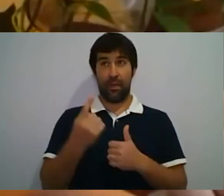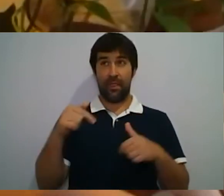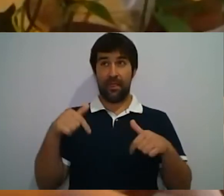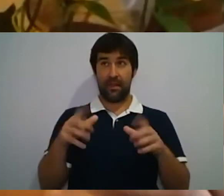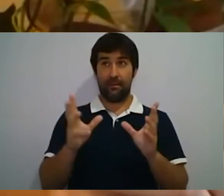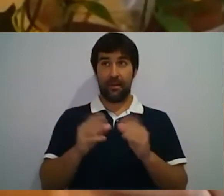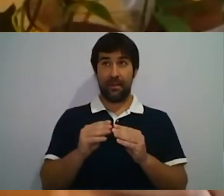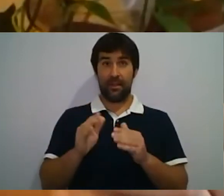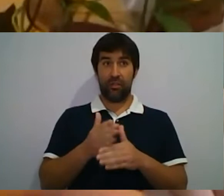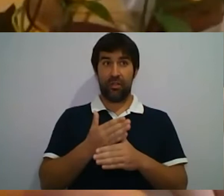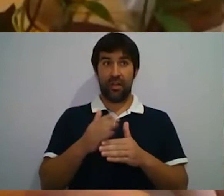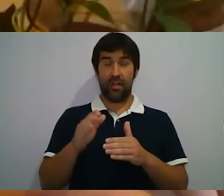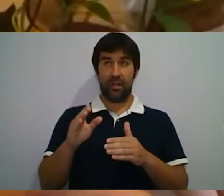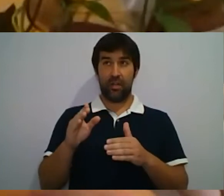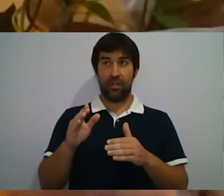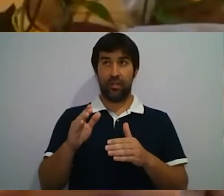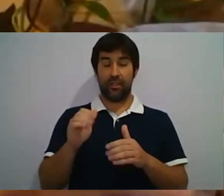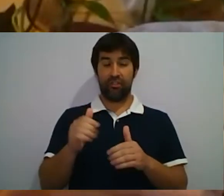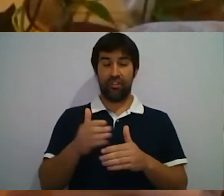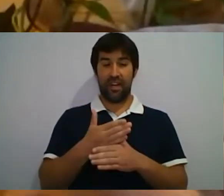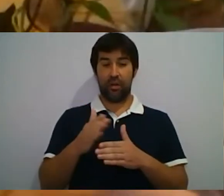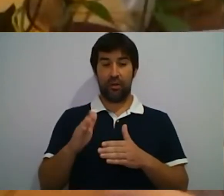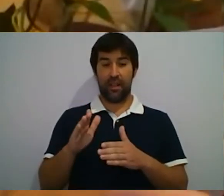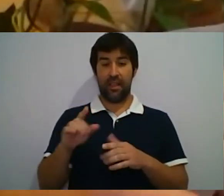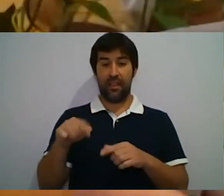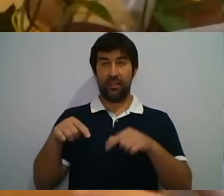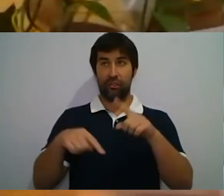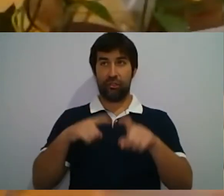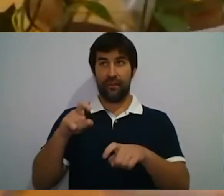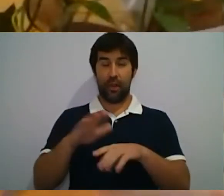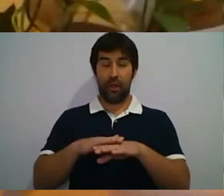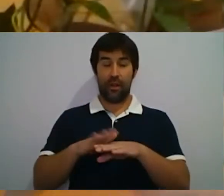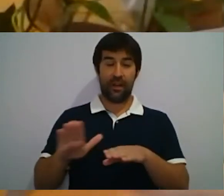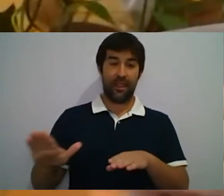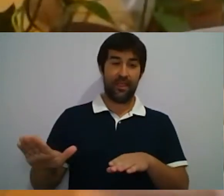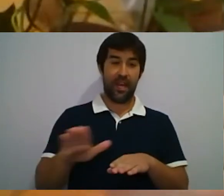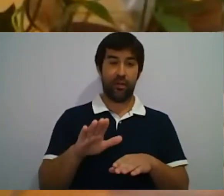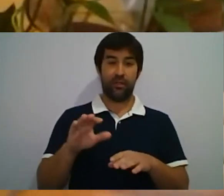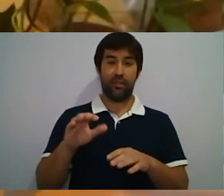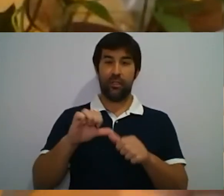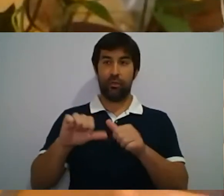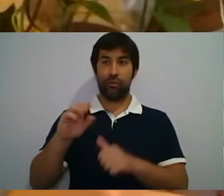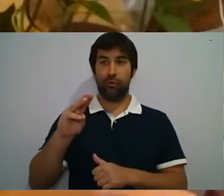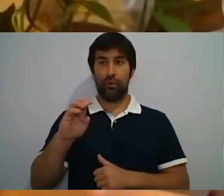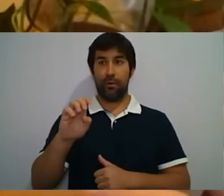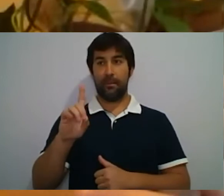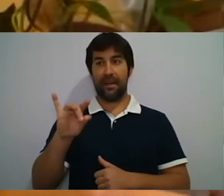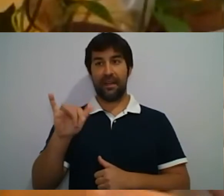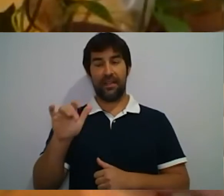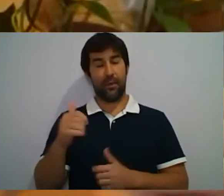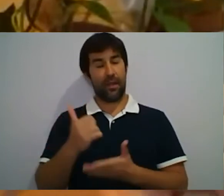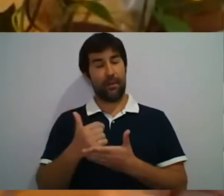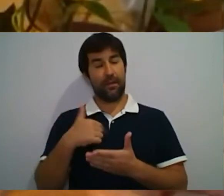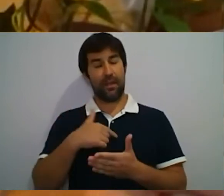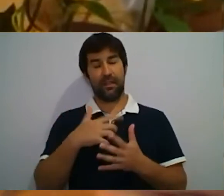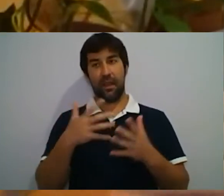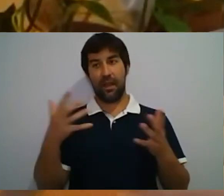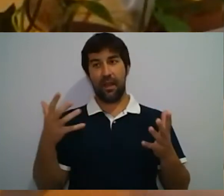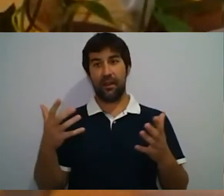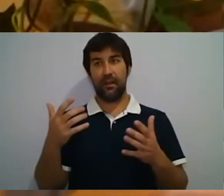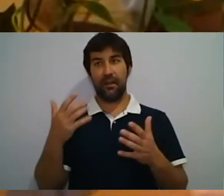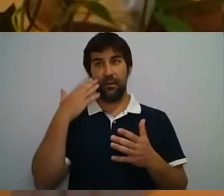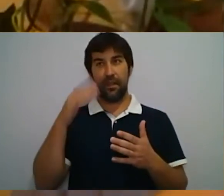the ability to use a critical street or other facility? The impact on structures such as